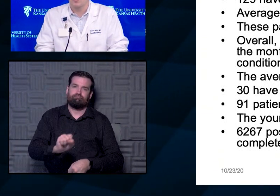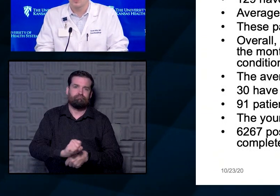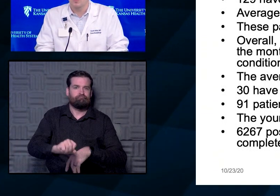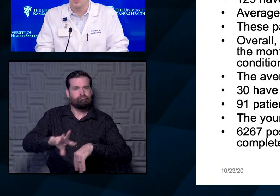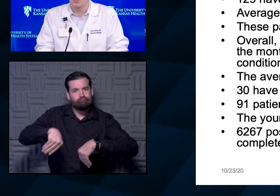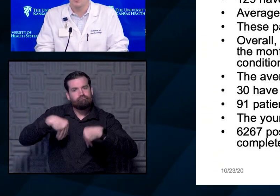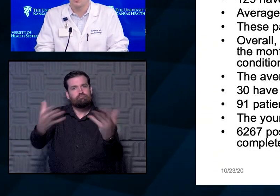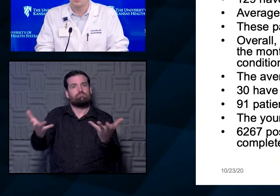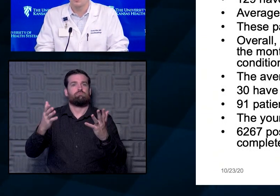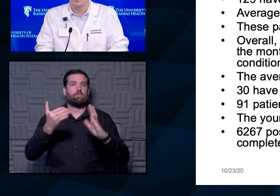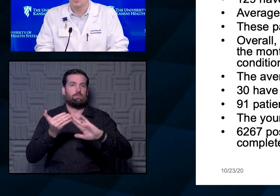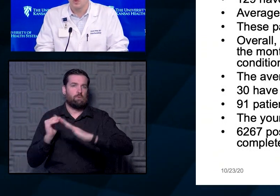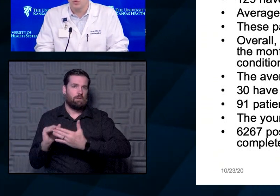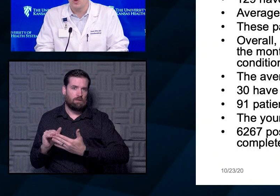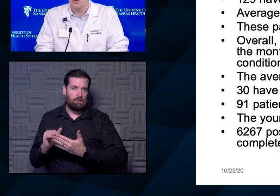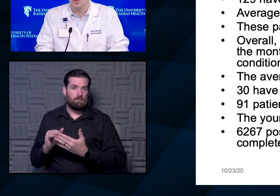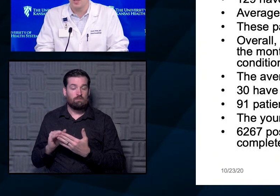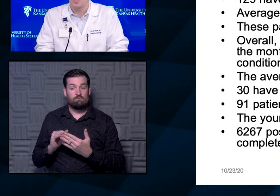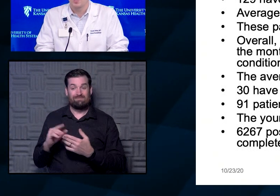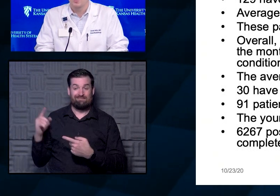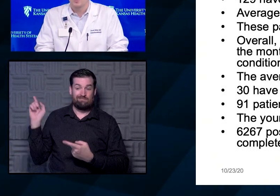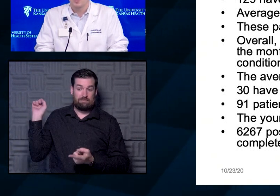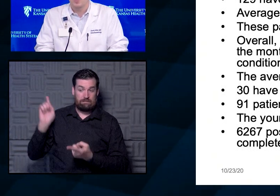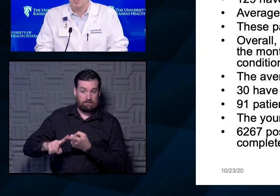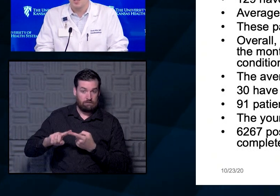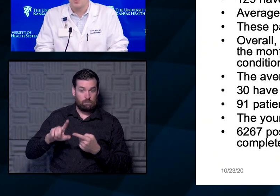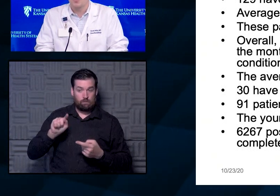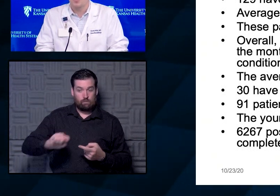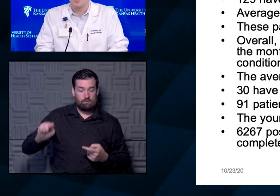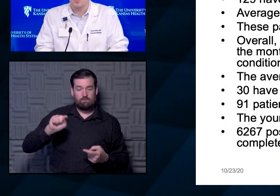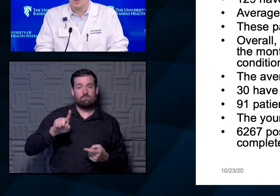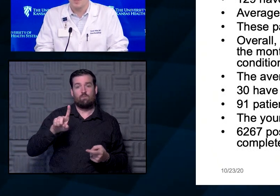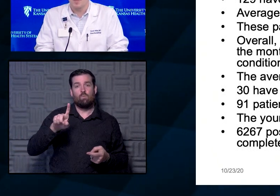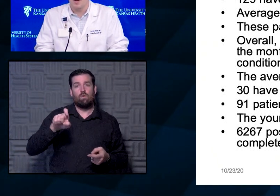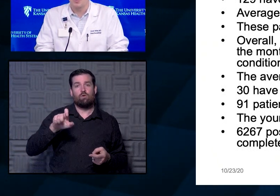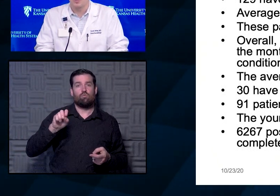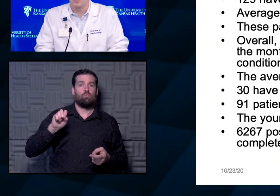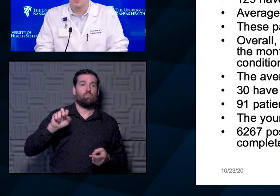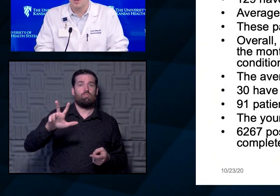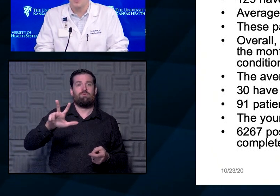can offer to the community. So through Tuesday, we've done